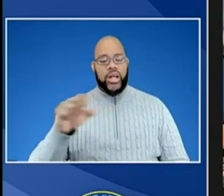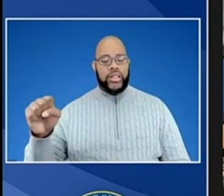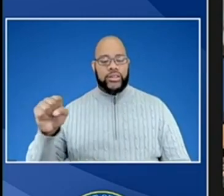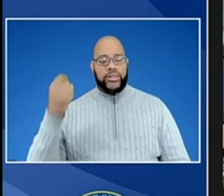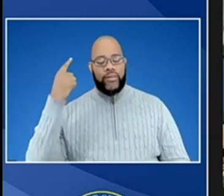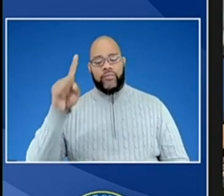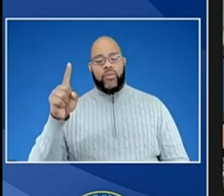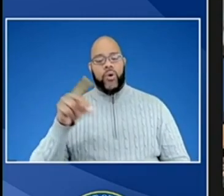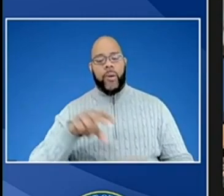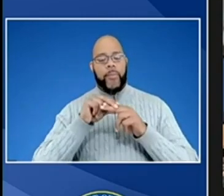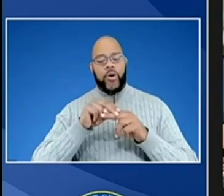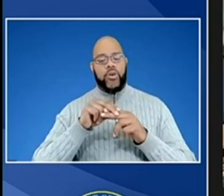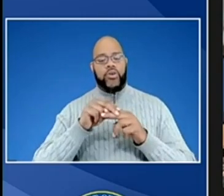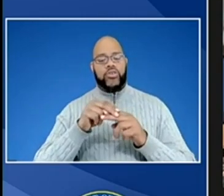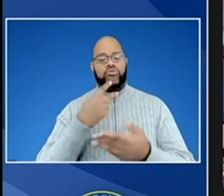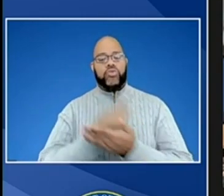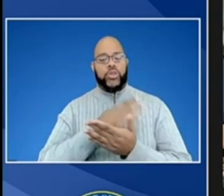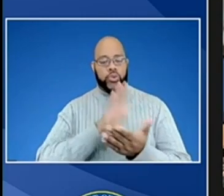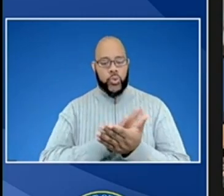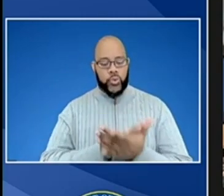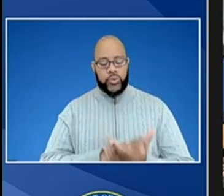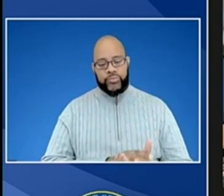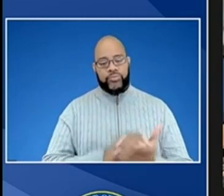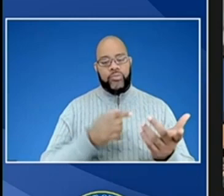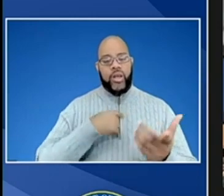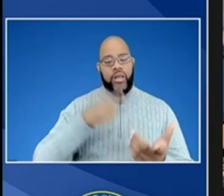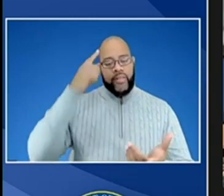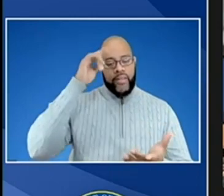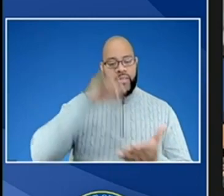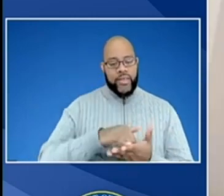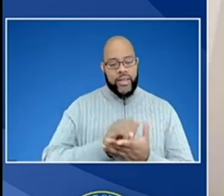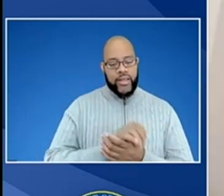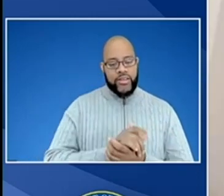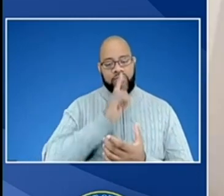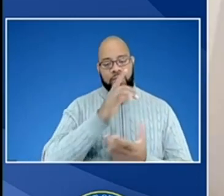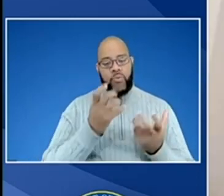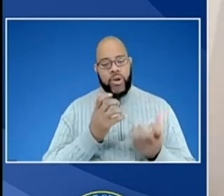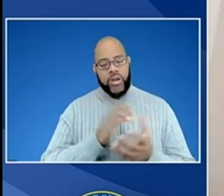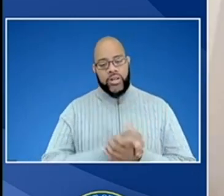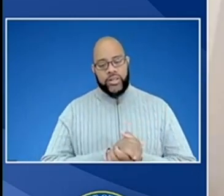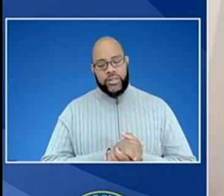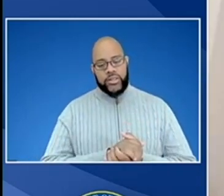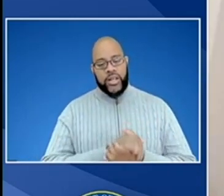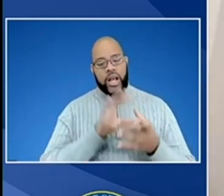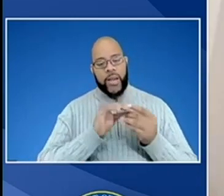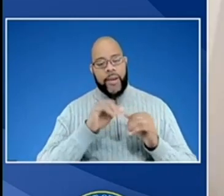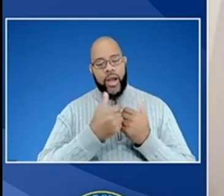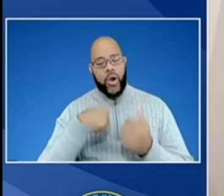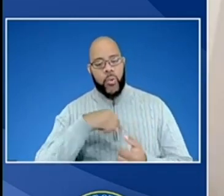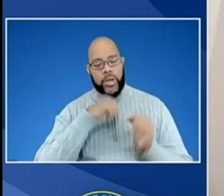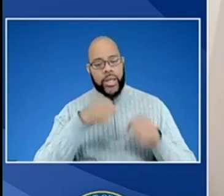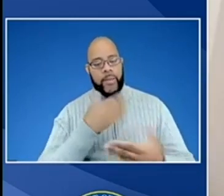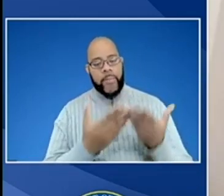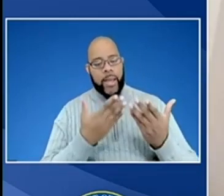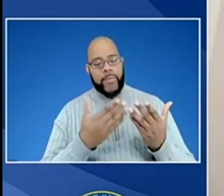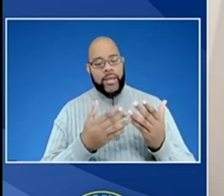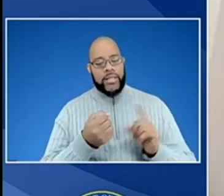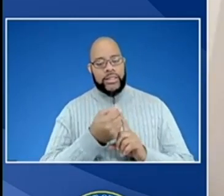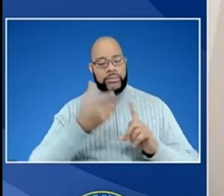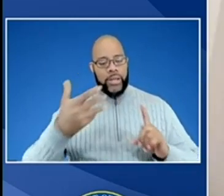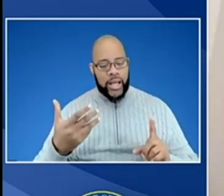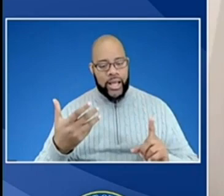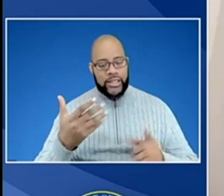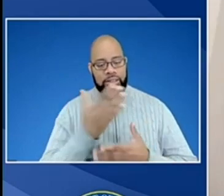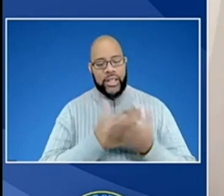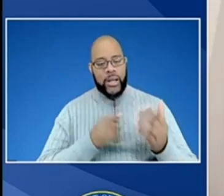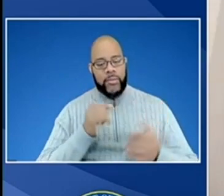borrowers. Thank you. I think that I really want to comment around how we can maybe expand some